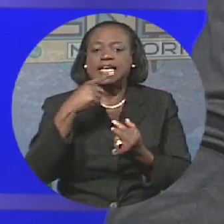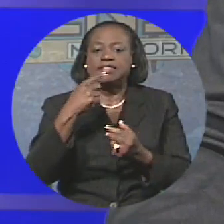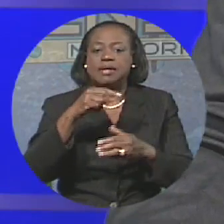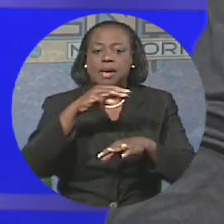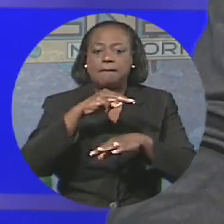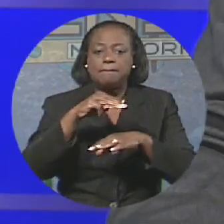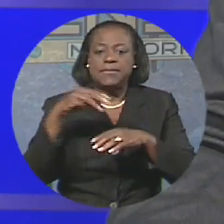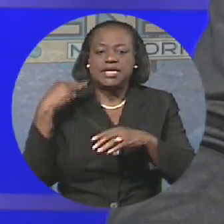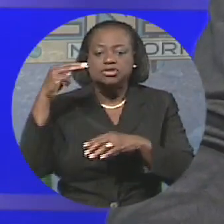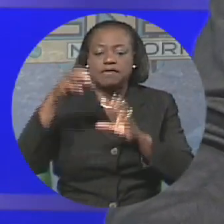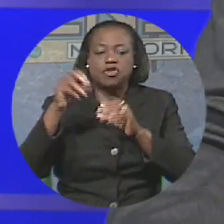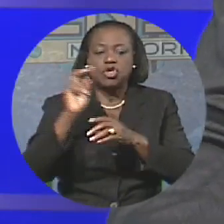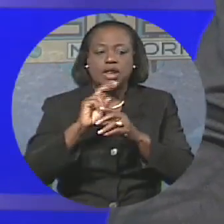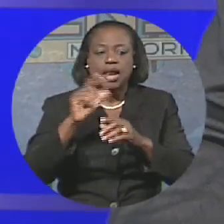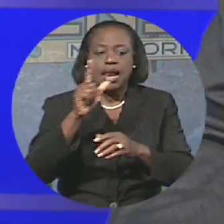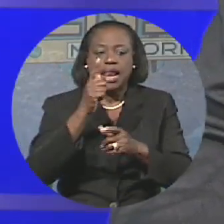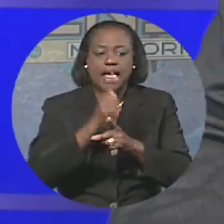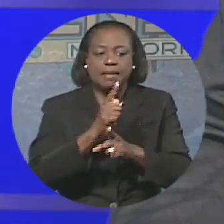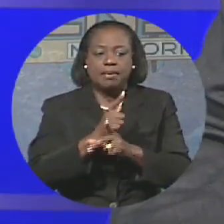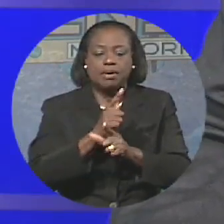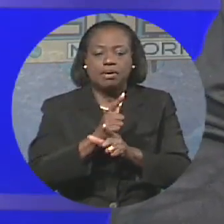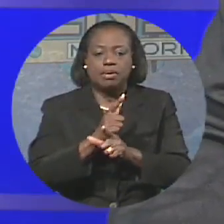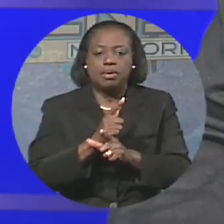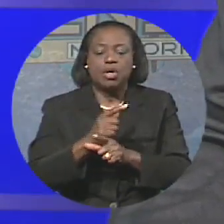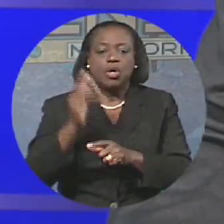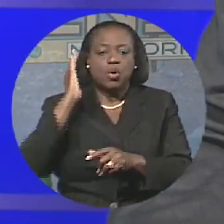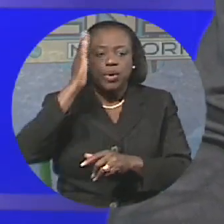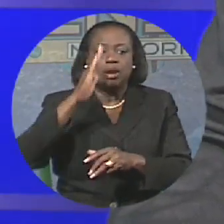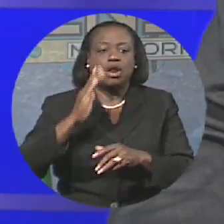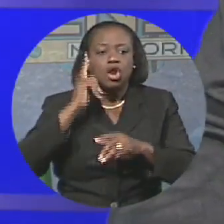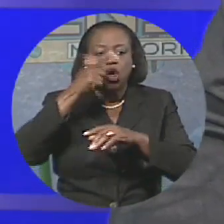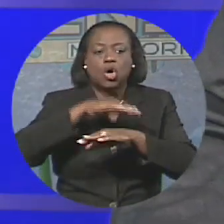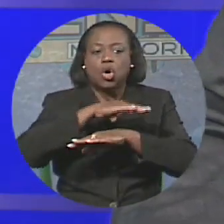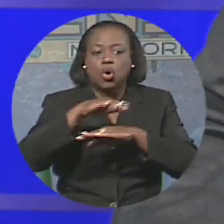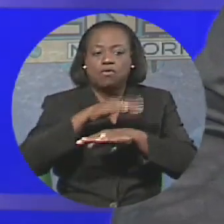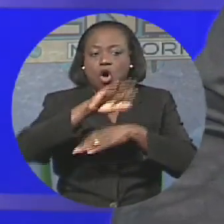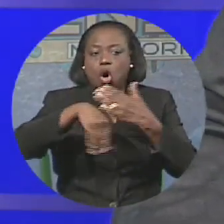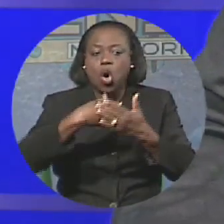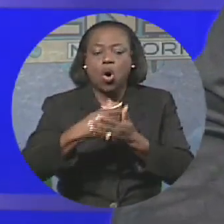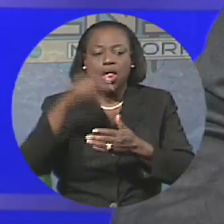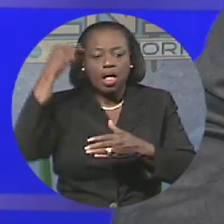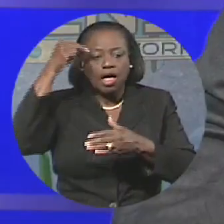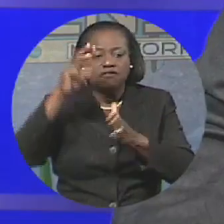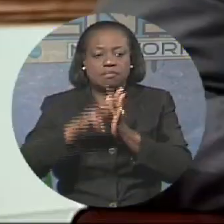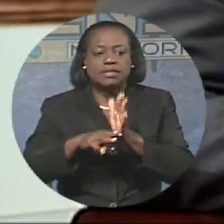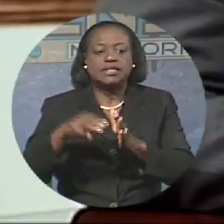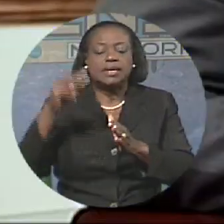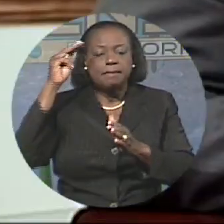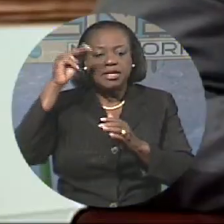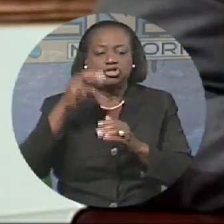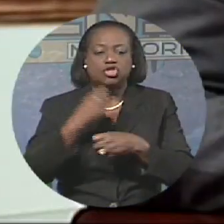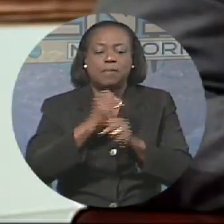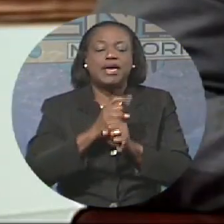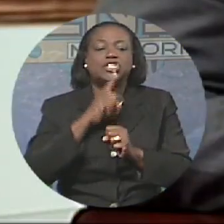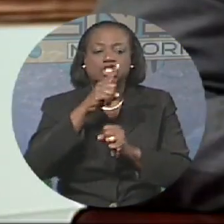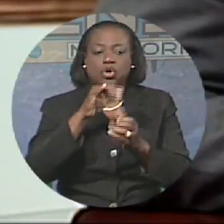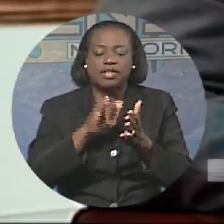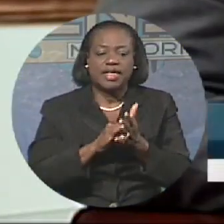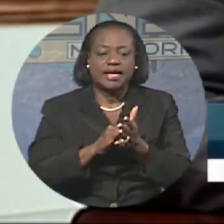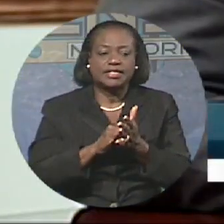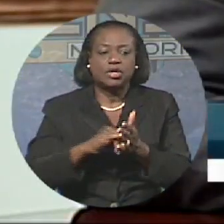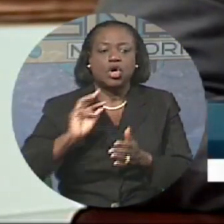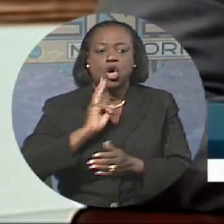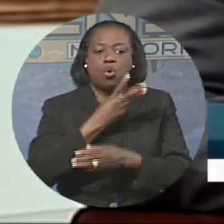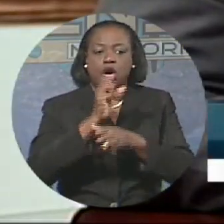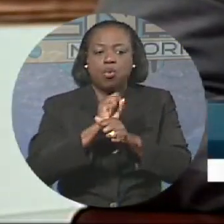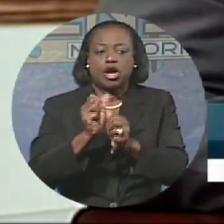oversee the negotiations for not only his ministry, but all government ministries. To ensure that we work